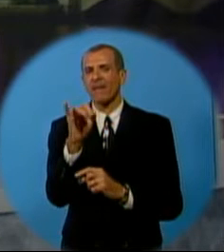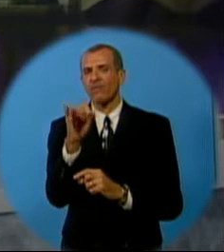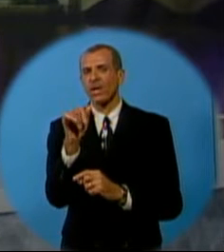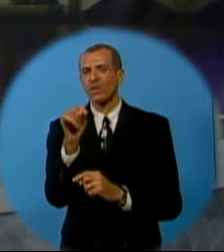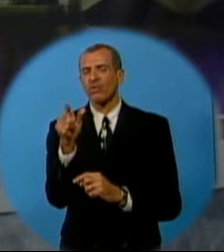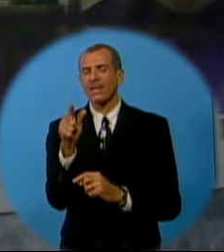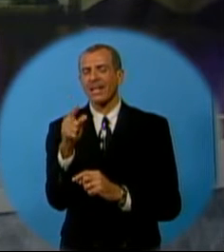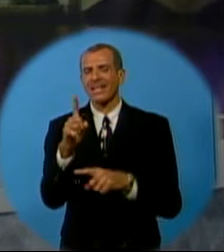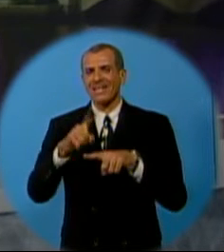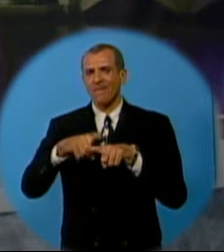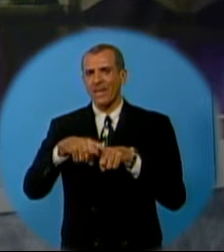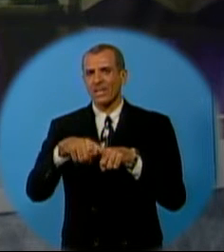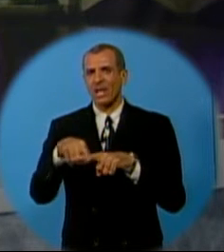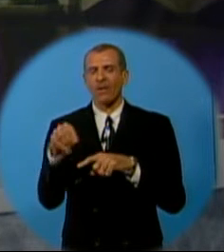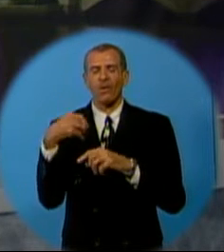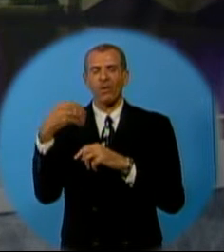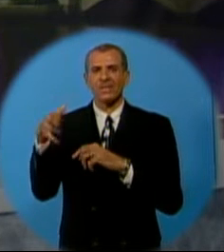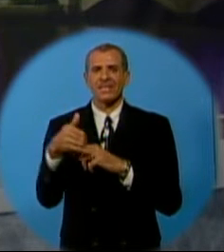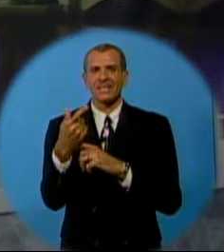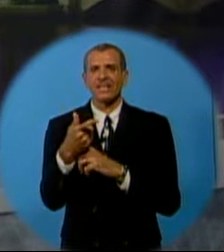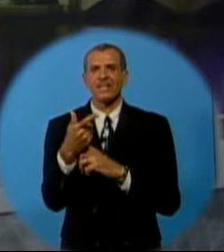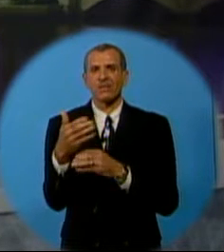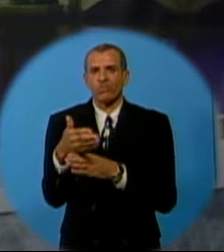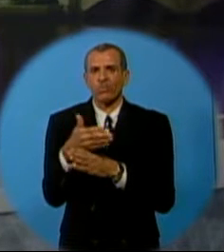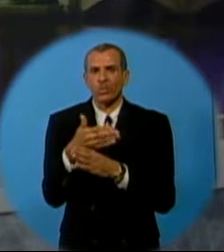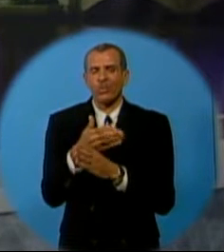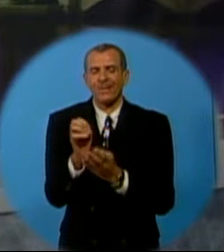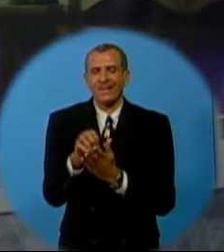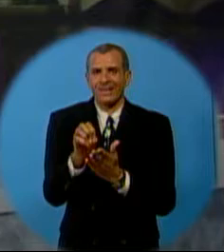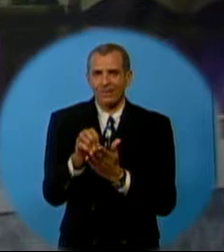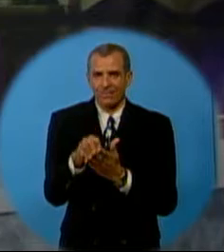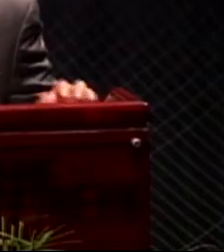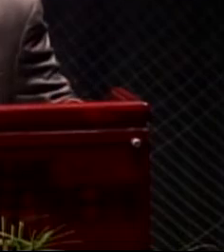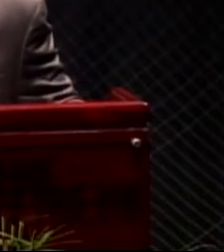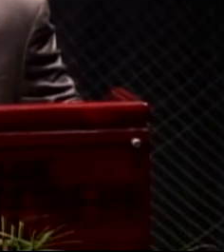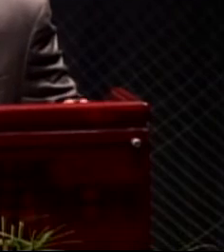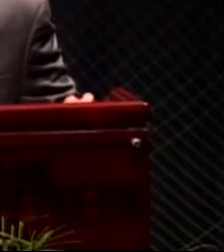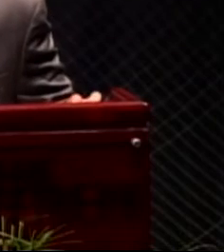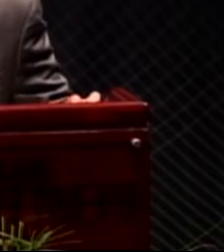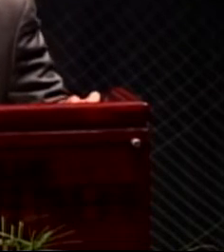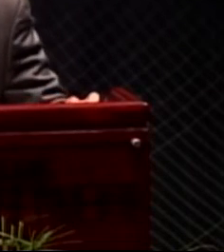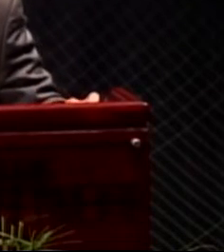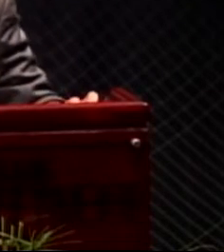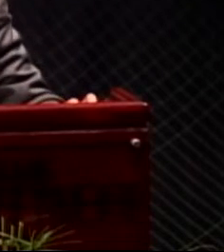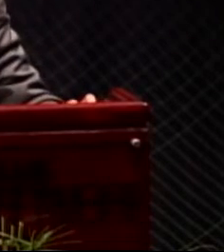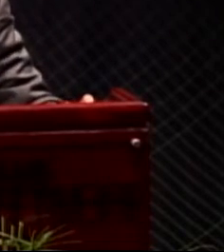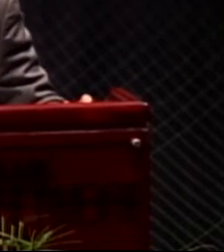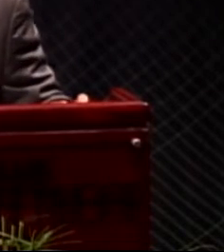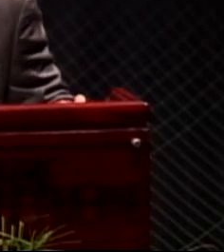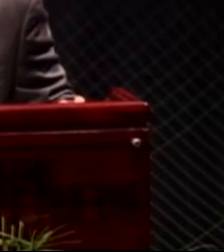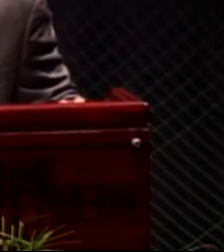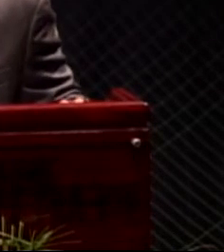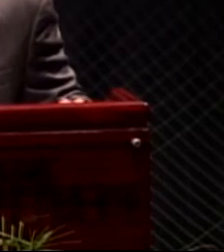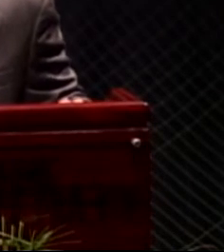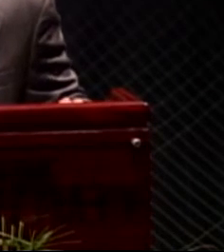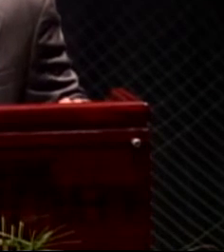still remains dependent on external factors to thrive economically. This assessment from Jason Julian, General Manager of